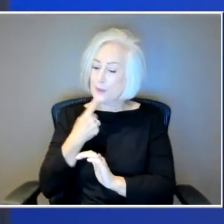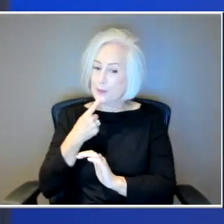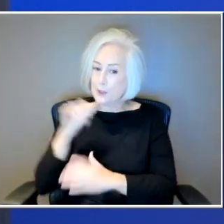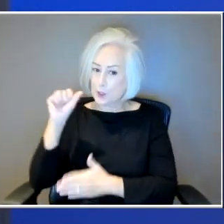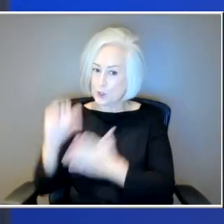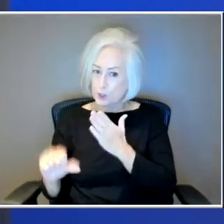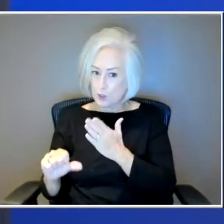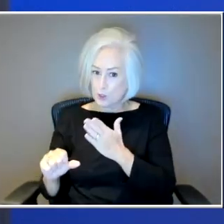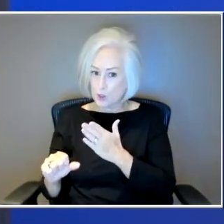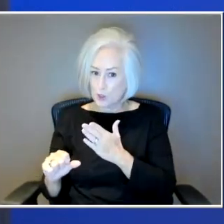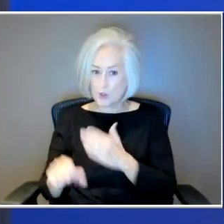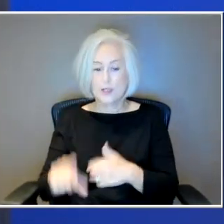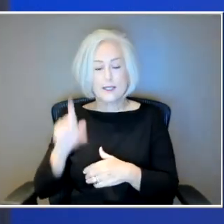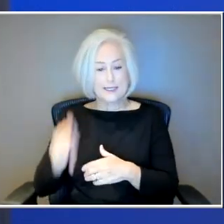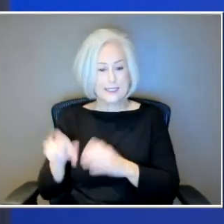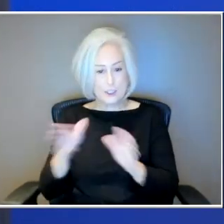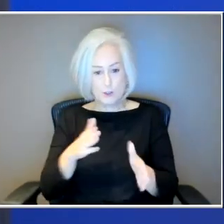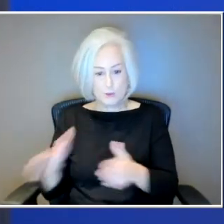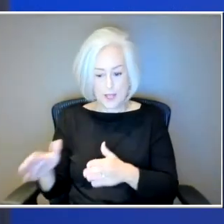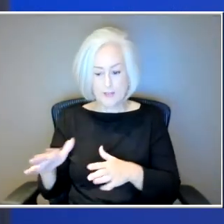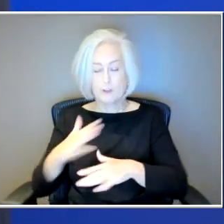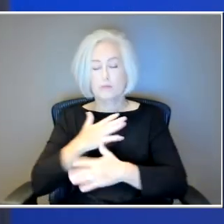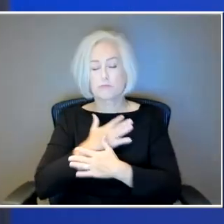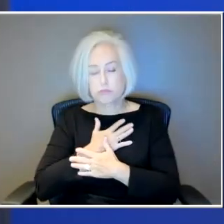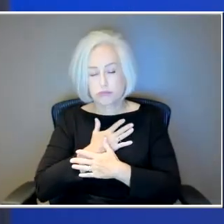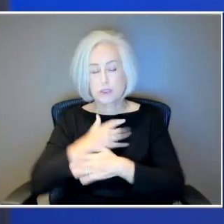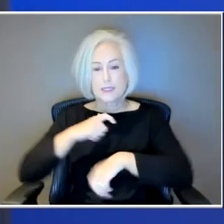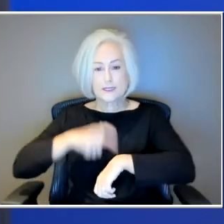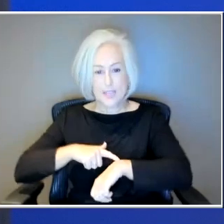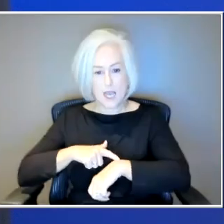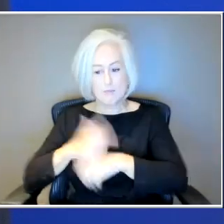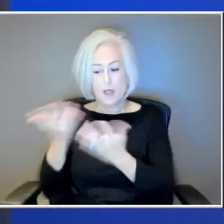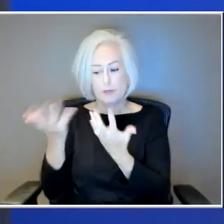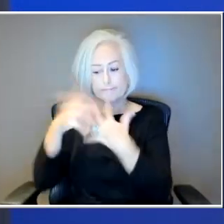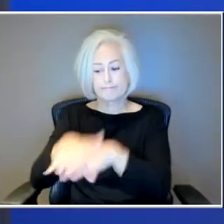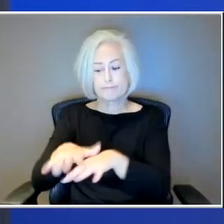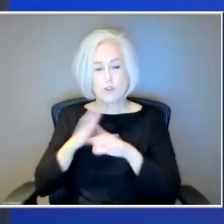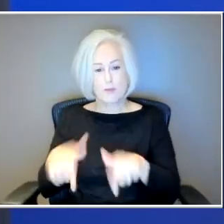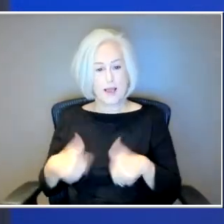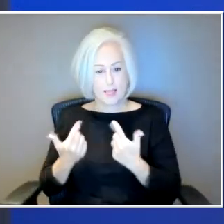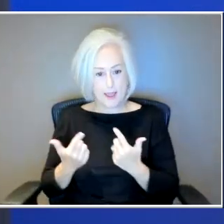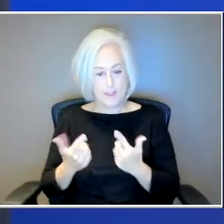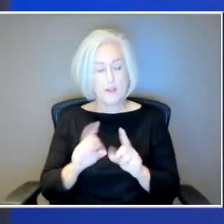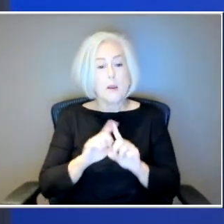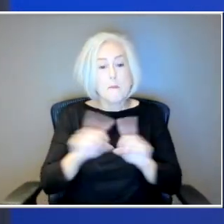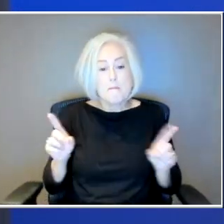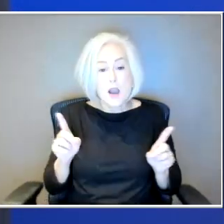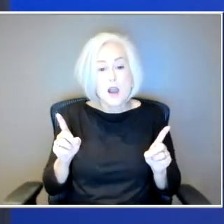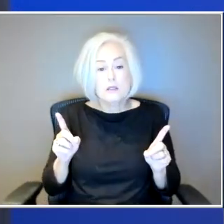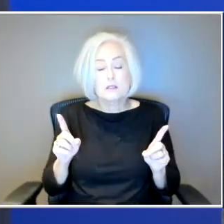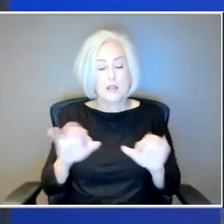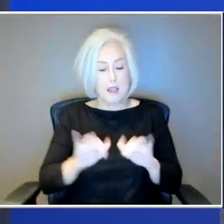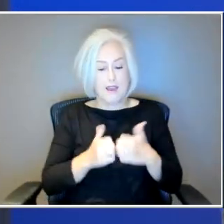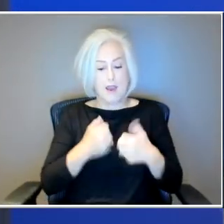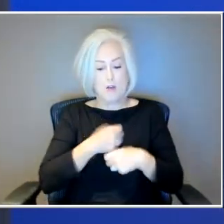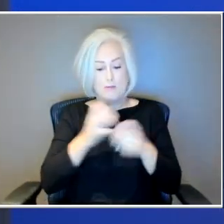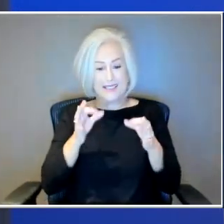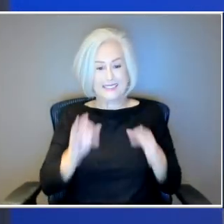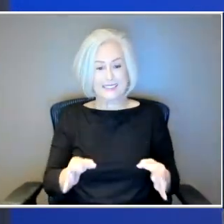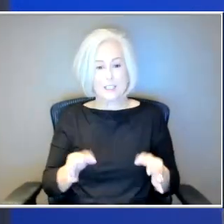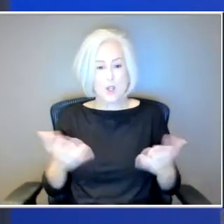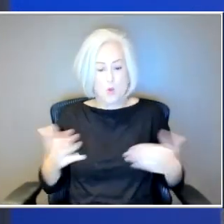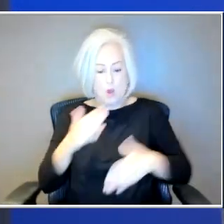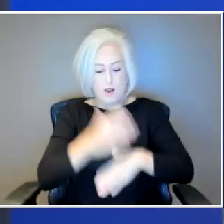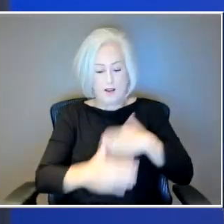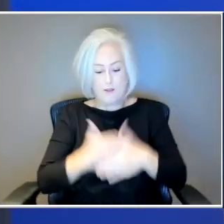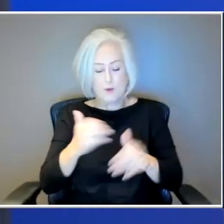for downtime, when it would work out with my life. But I think what came down to making the decision was what made me comfortable with the level of control that I